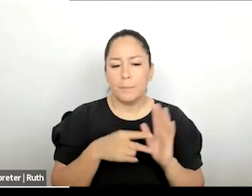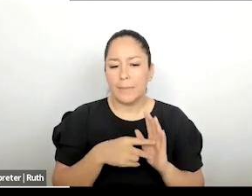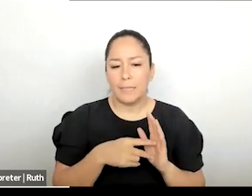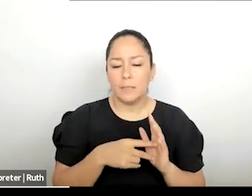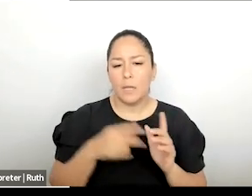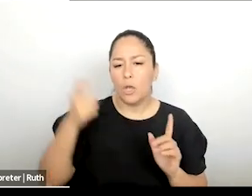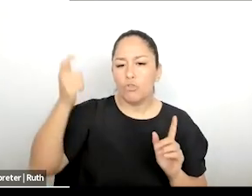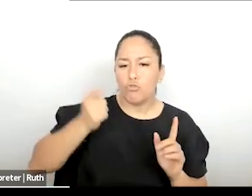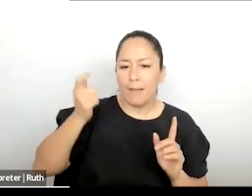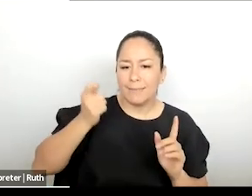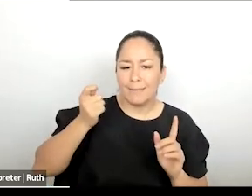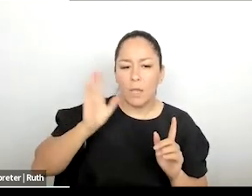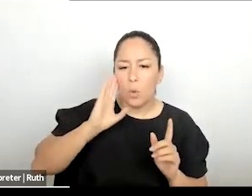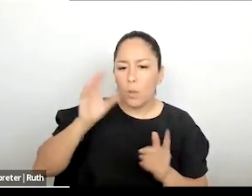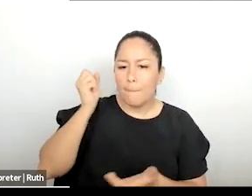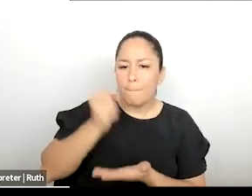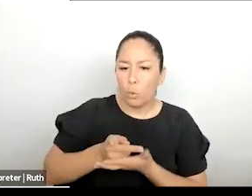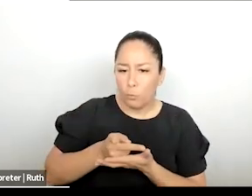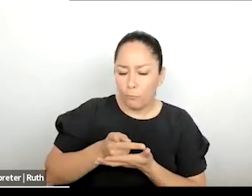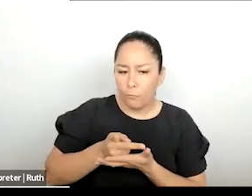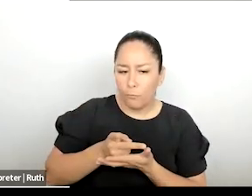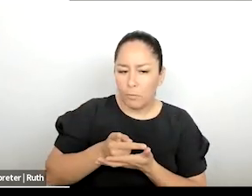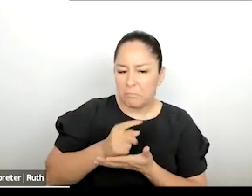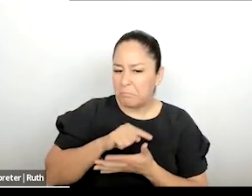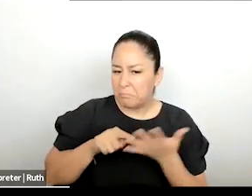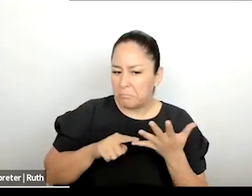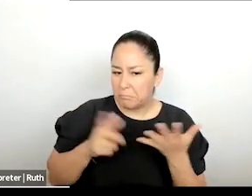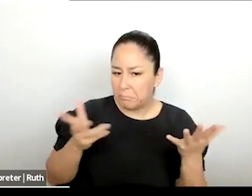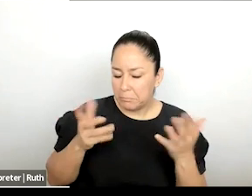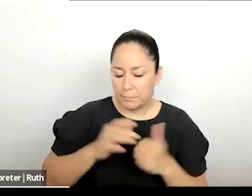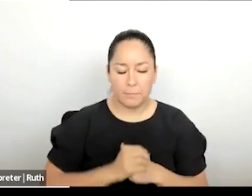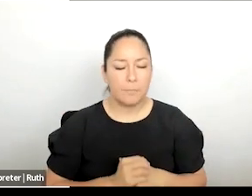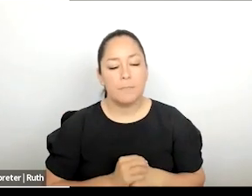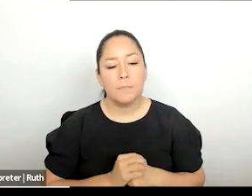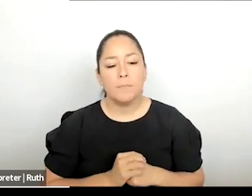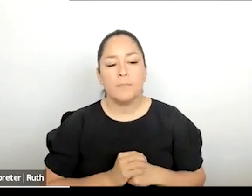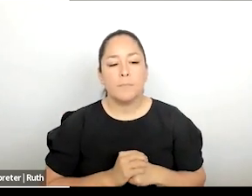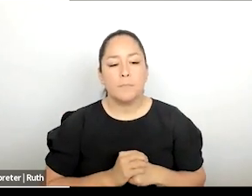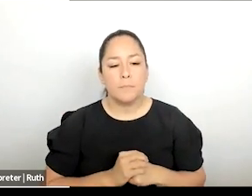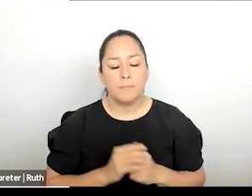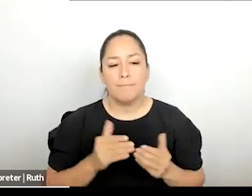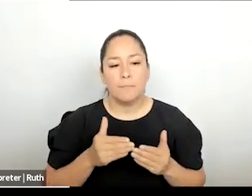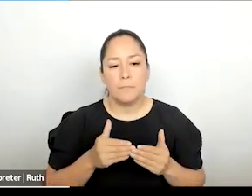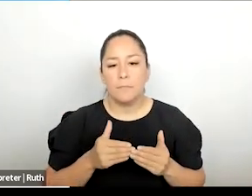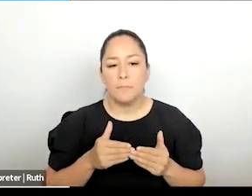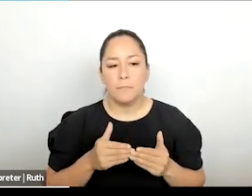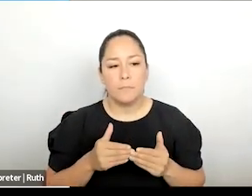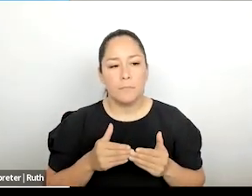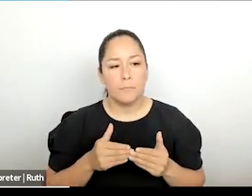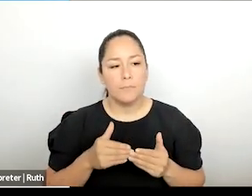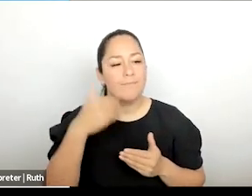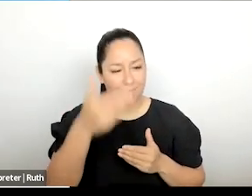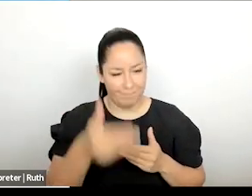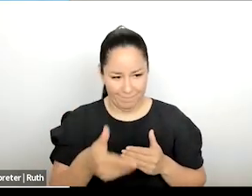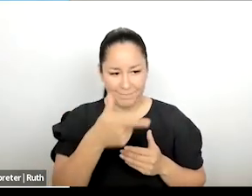grant that might get approved for community-initiated solutions. We want to go to the